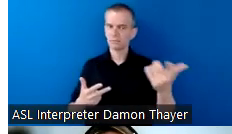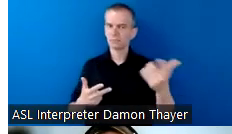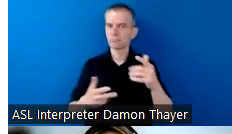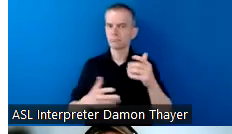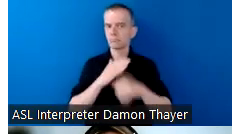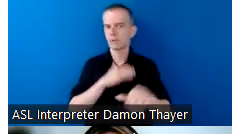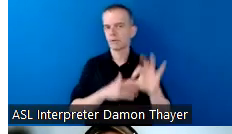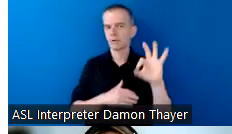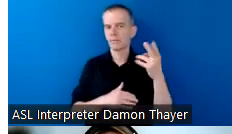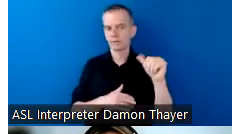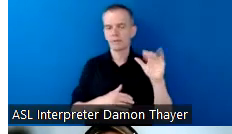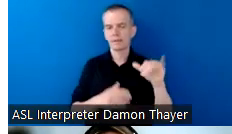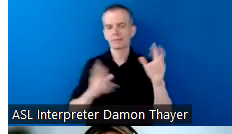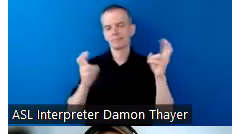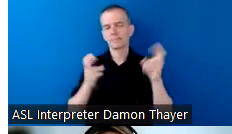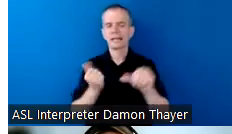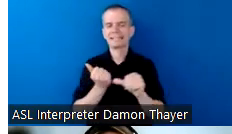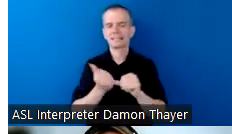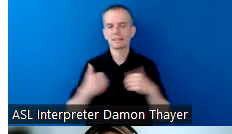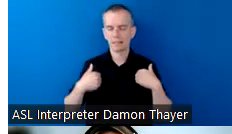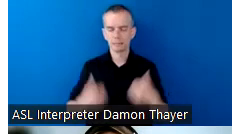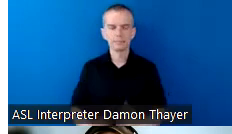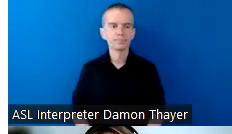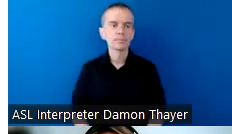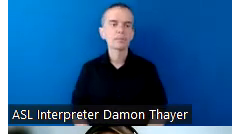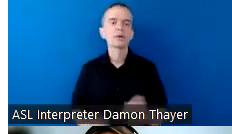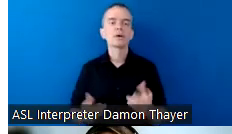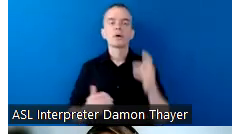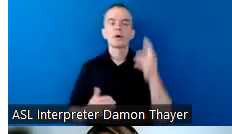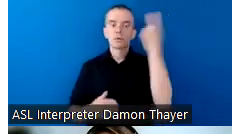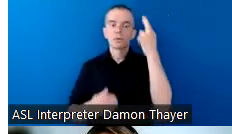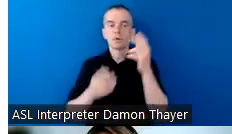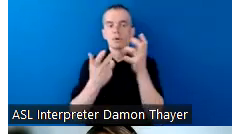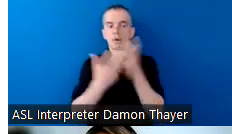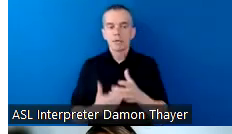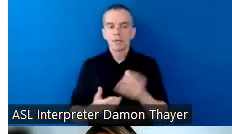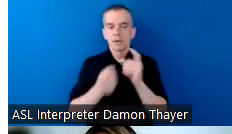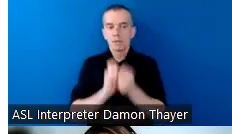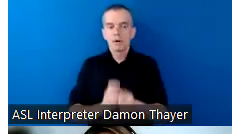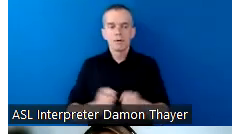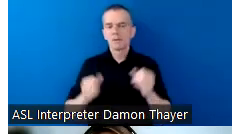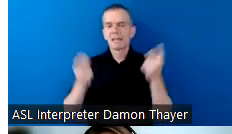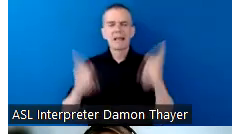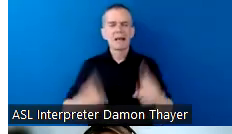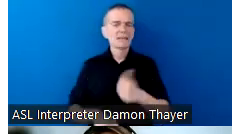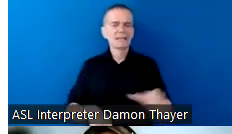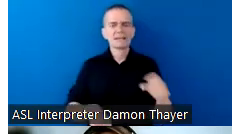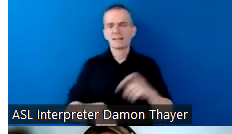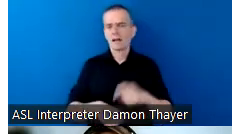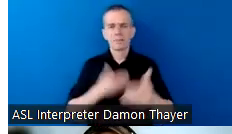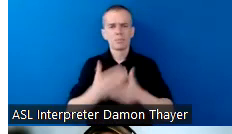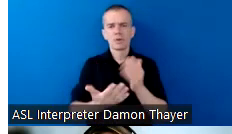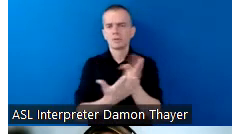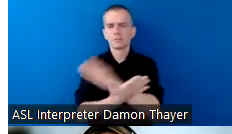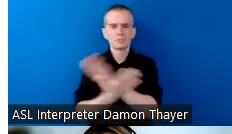Next slide, please. So reasonable accommodations and modification requests, they can occur at any time in the rental process. So it could be